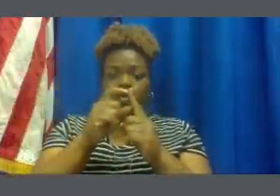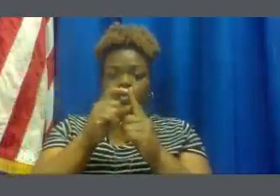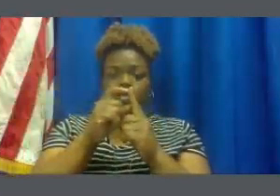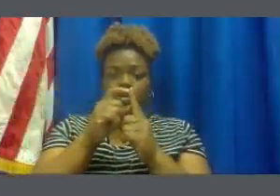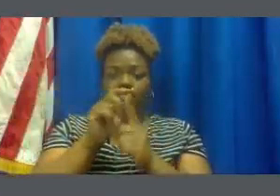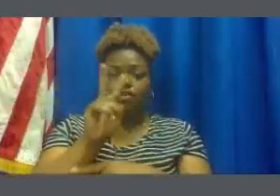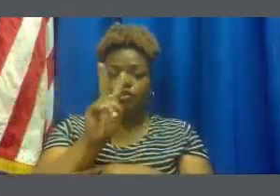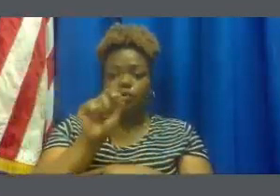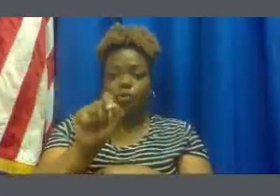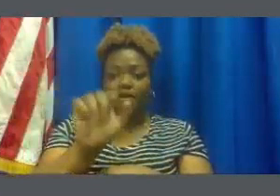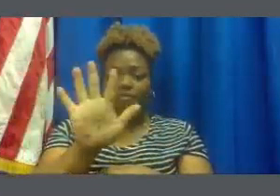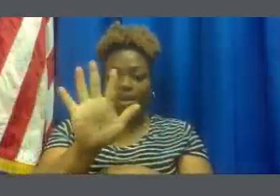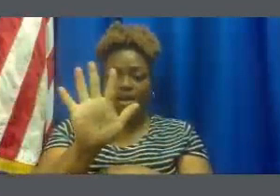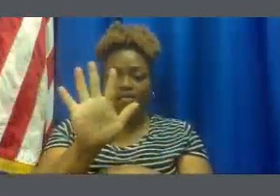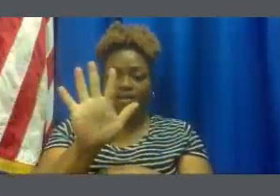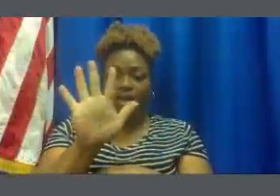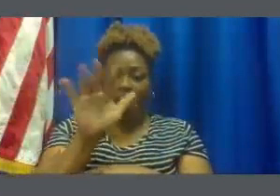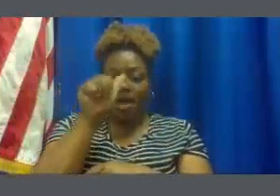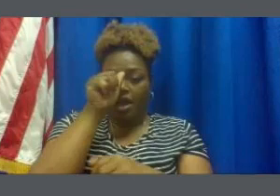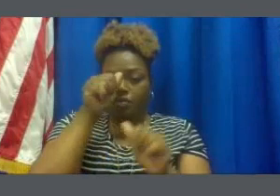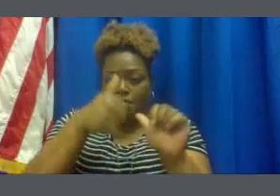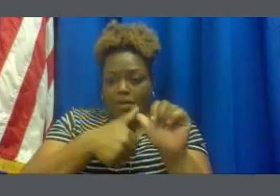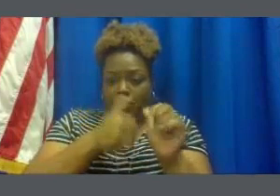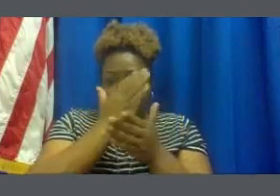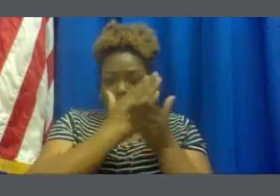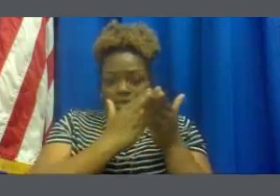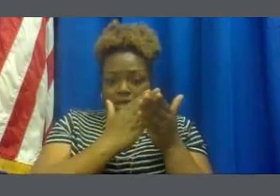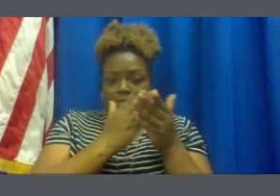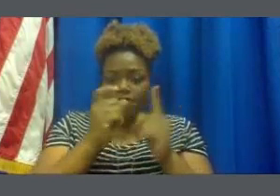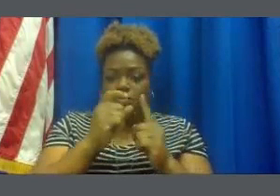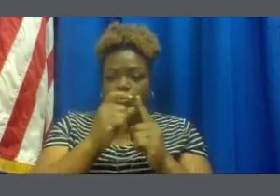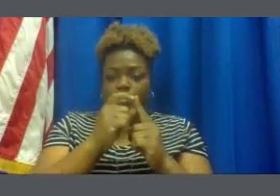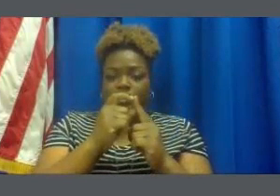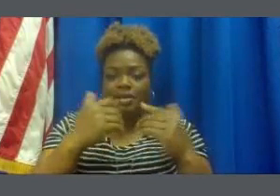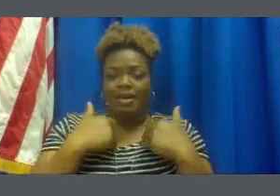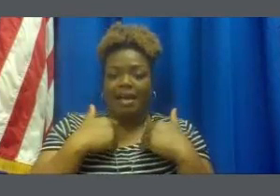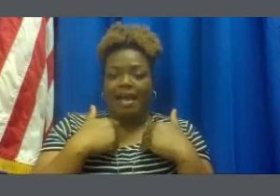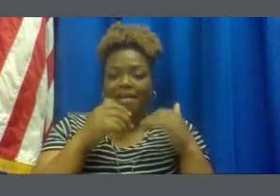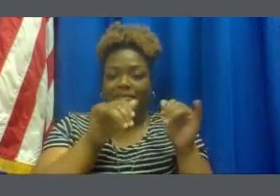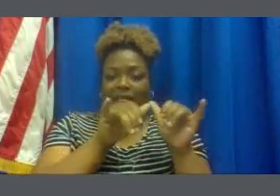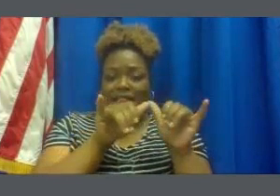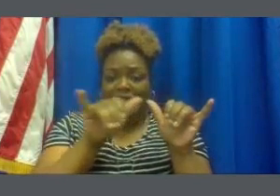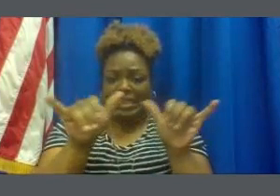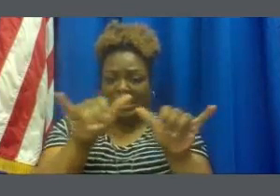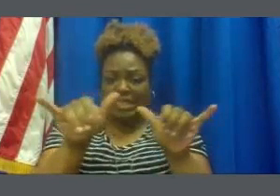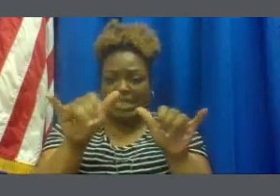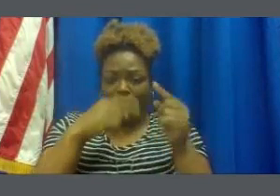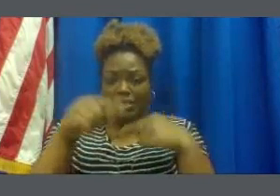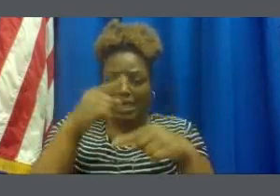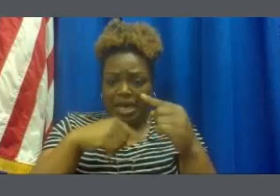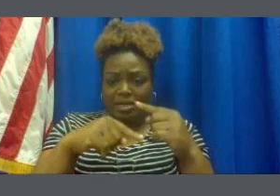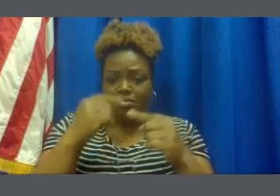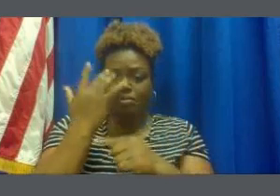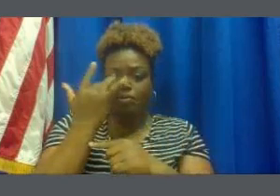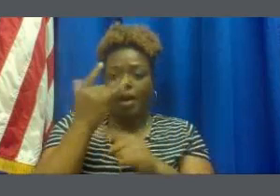spelling words for 2.5, and remember that some of the words have the